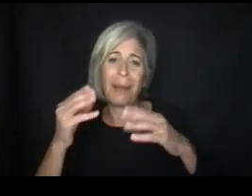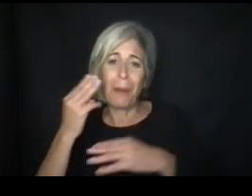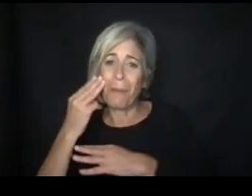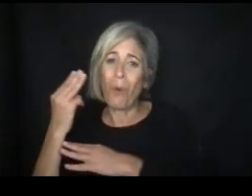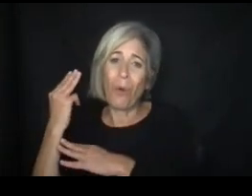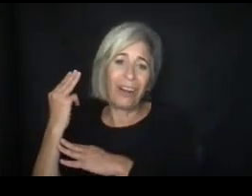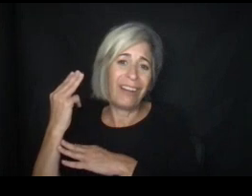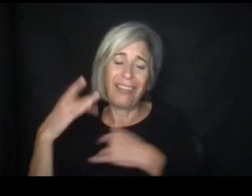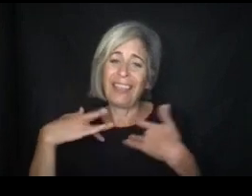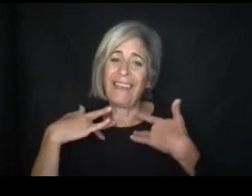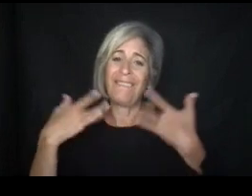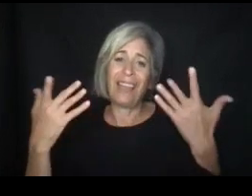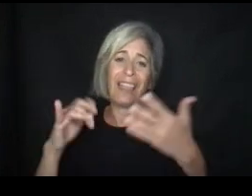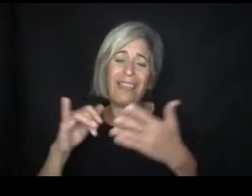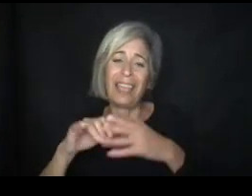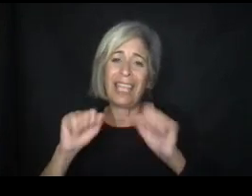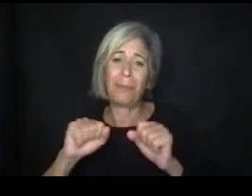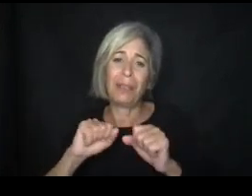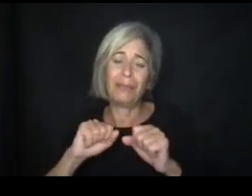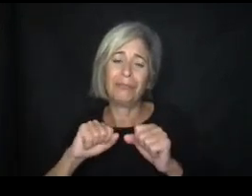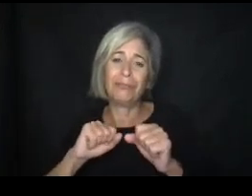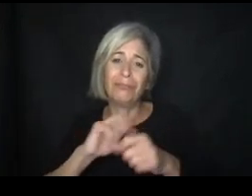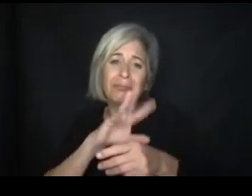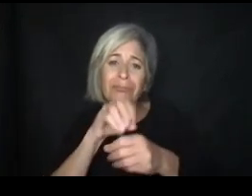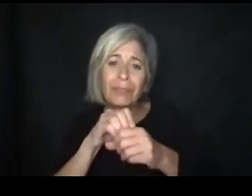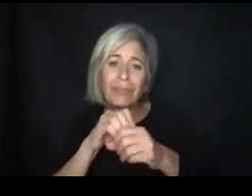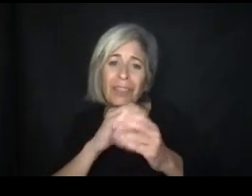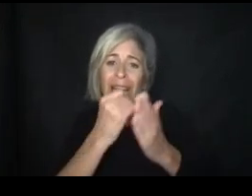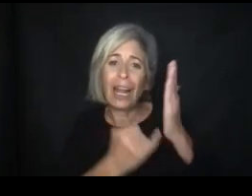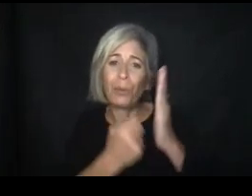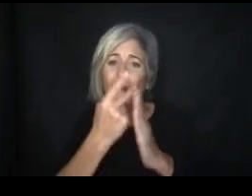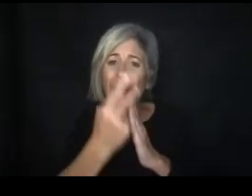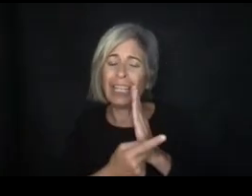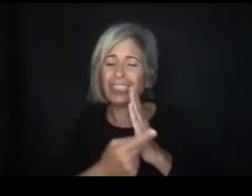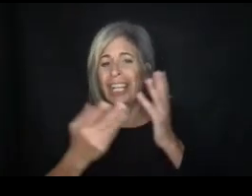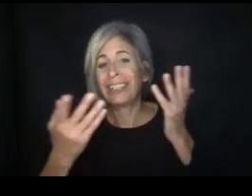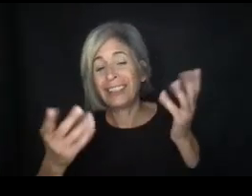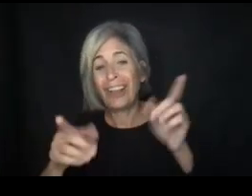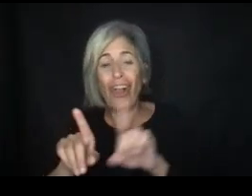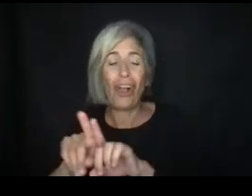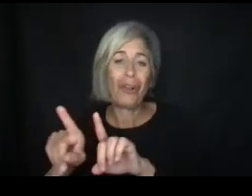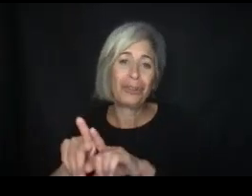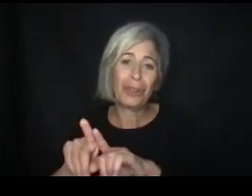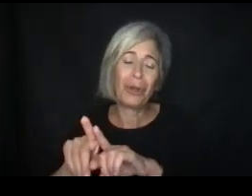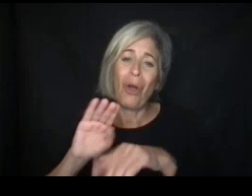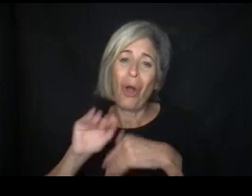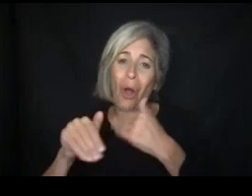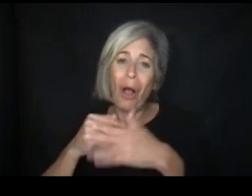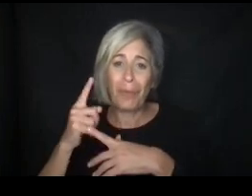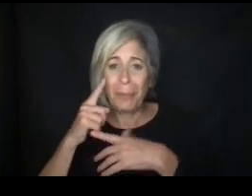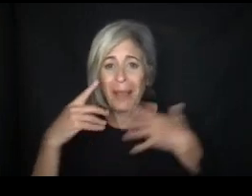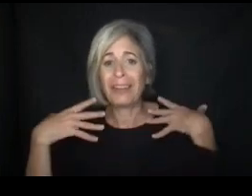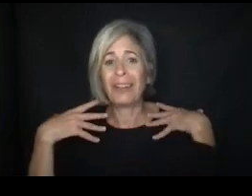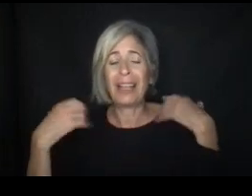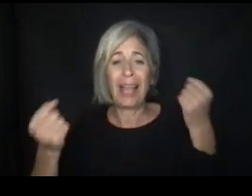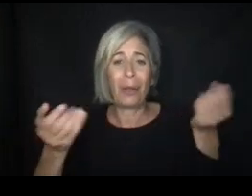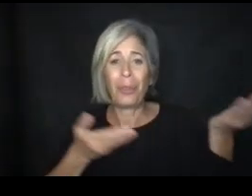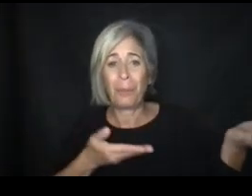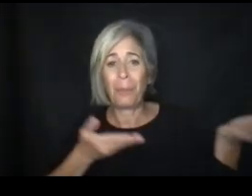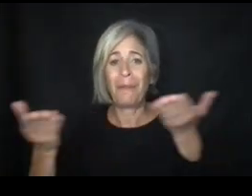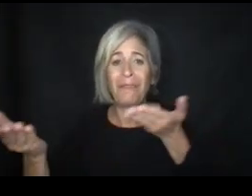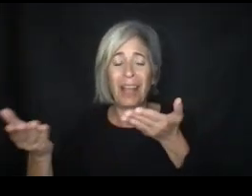memorial event that could be part of an arts project, as well as all of the mental health providers